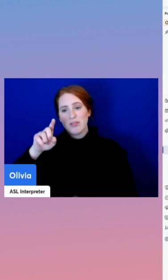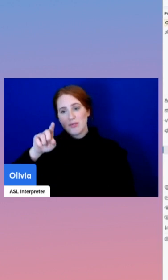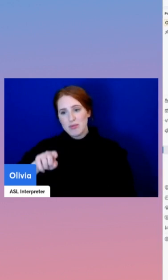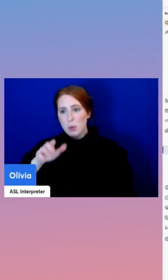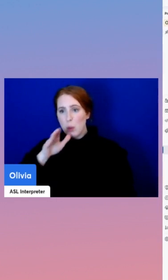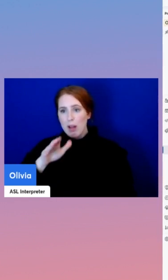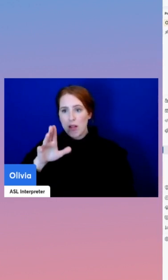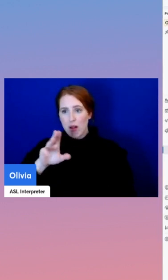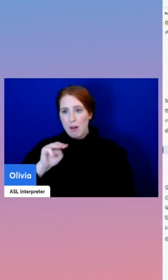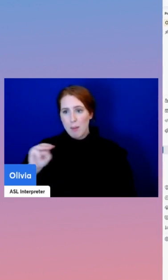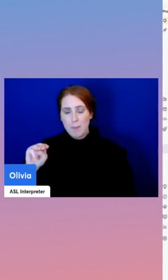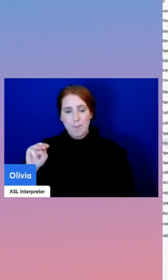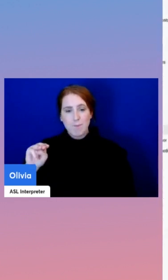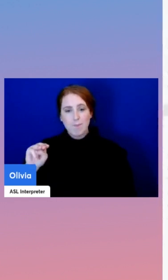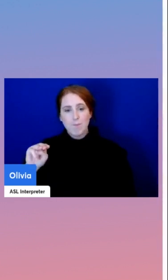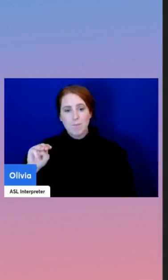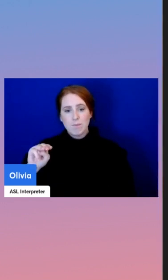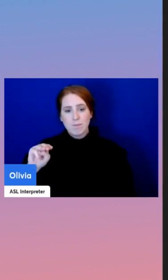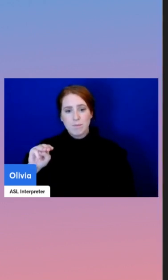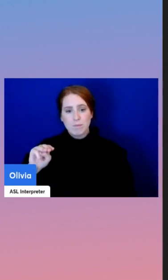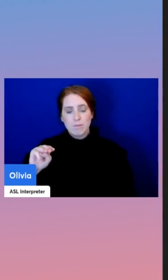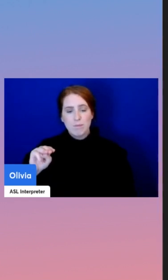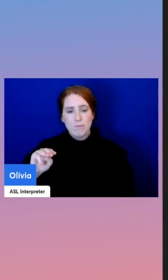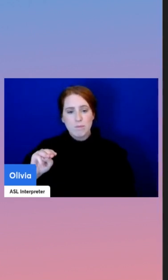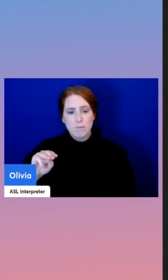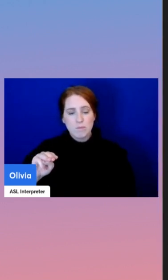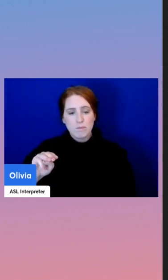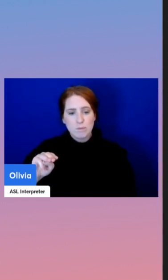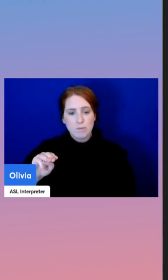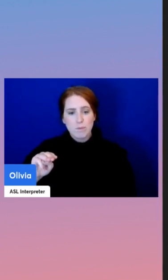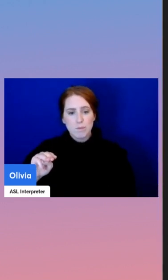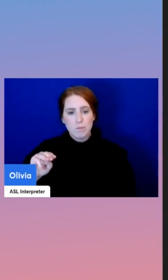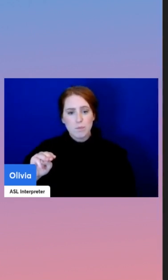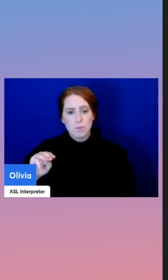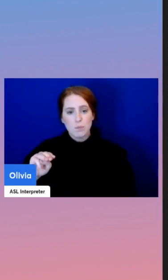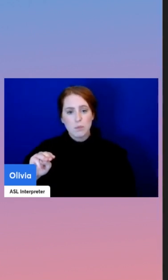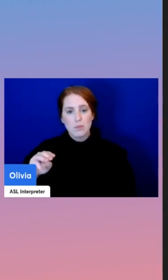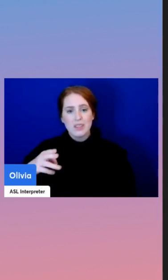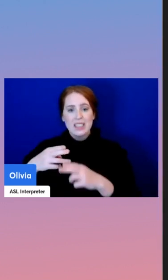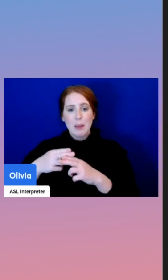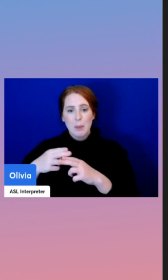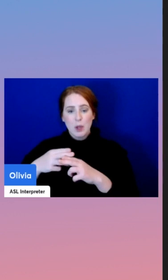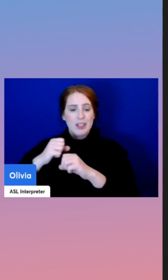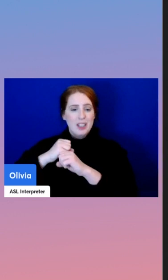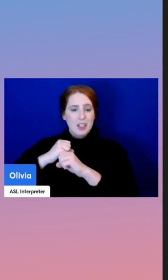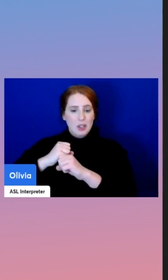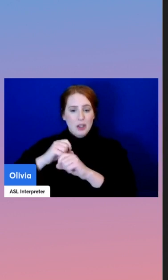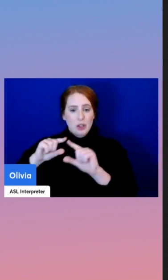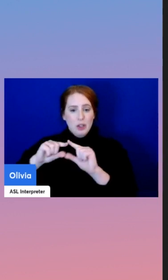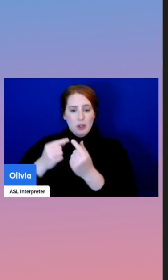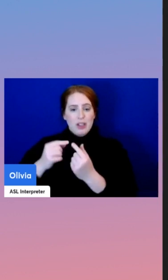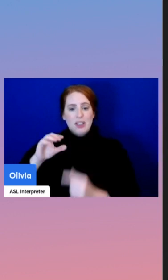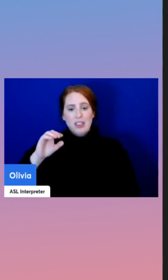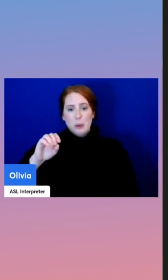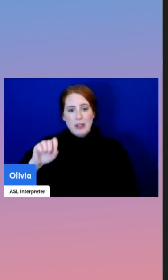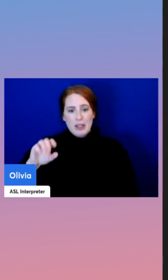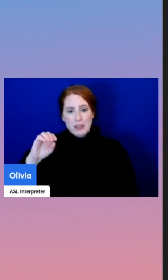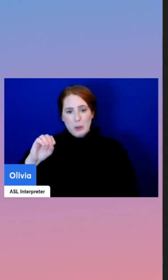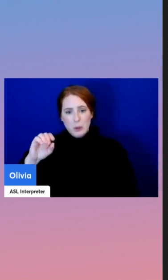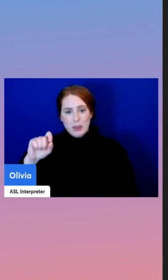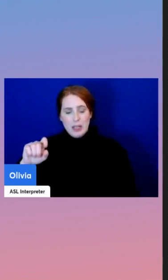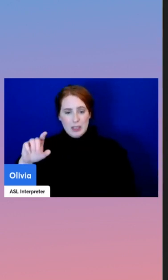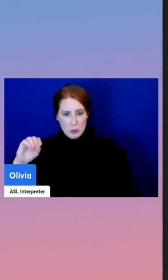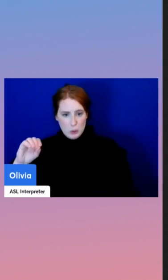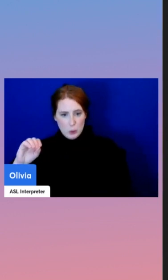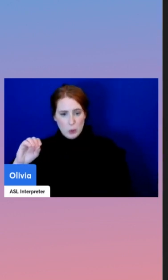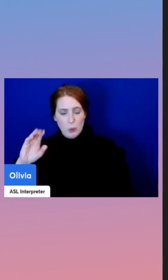gonna spin an EC2 instance, which will have a temporary security group of 0.0.0/0 on port